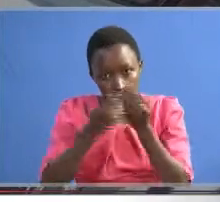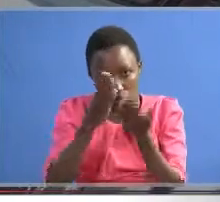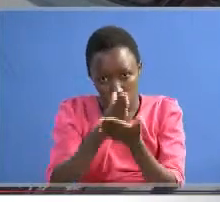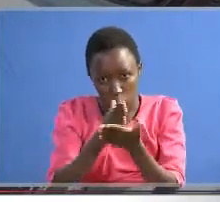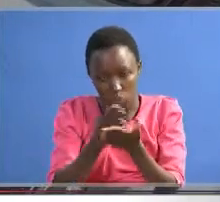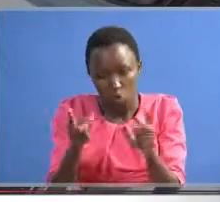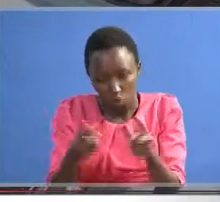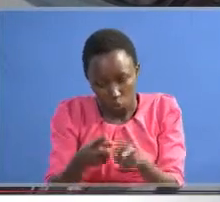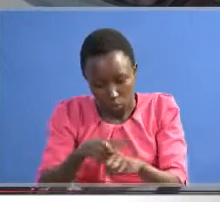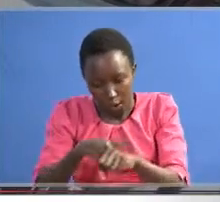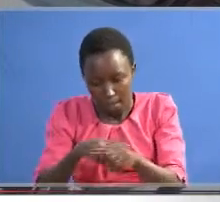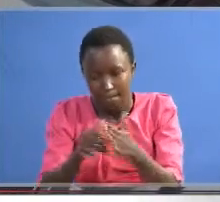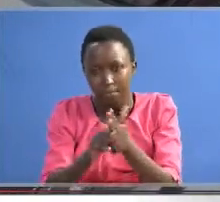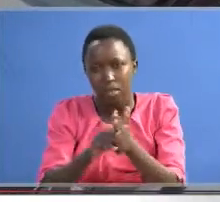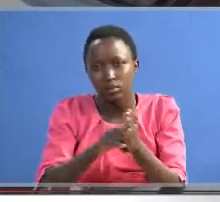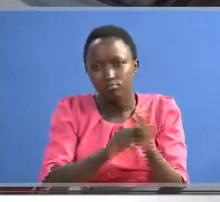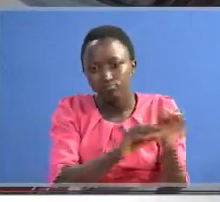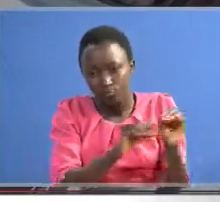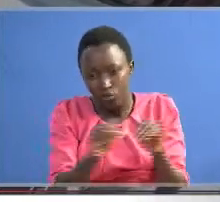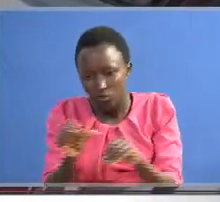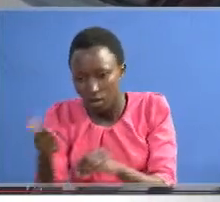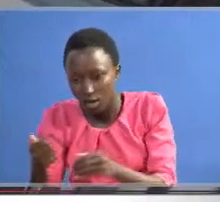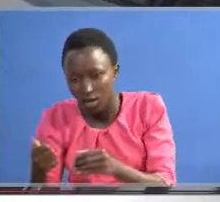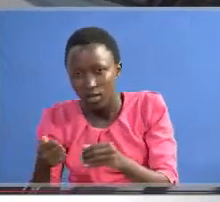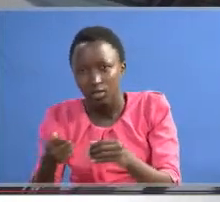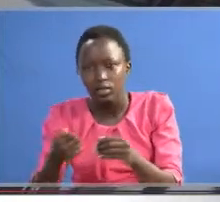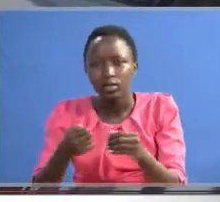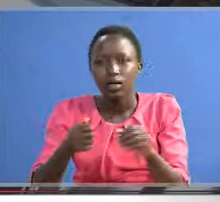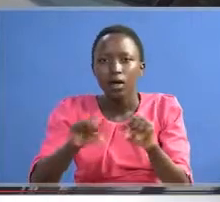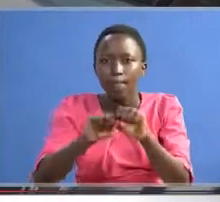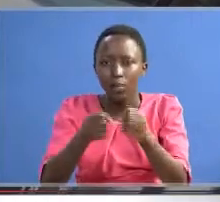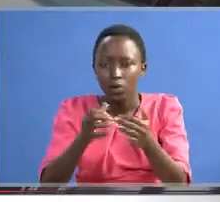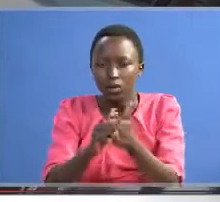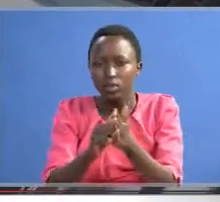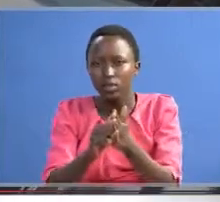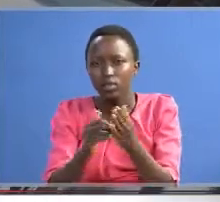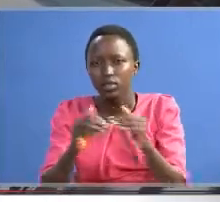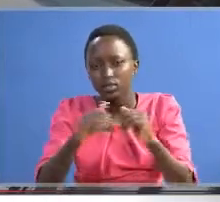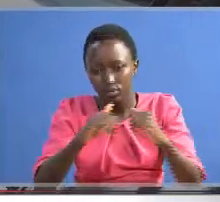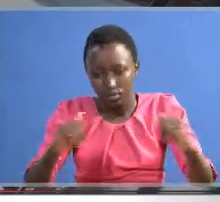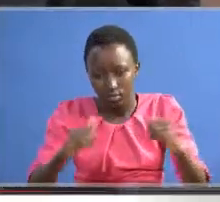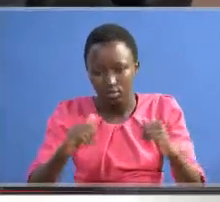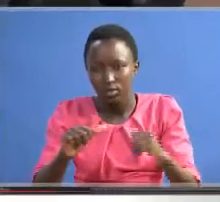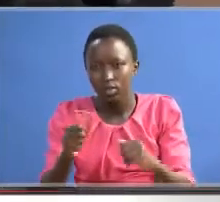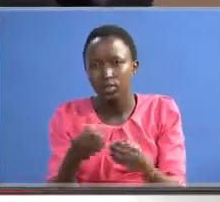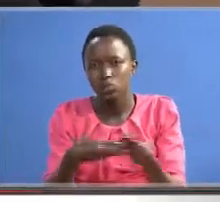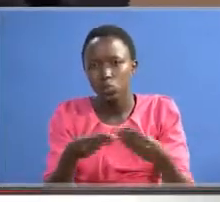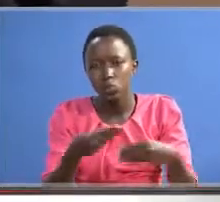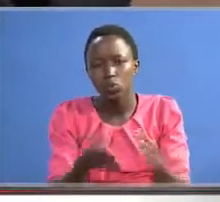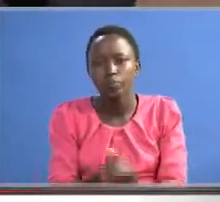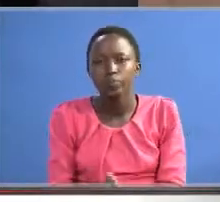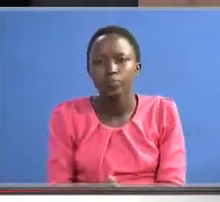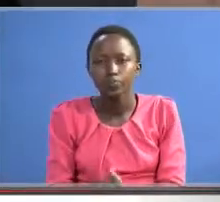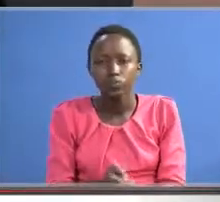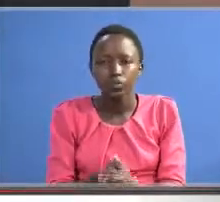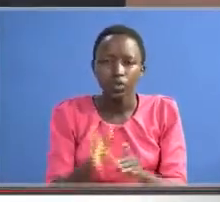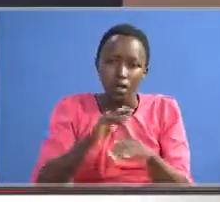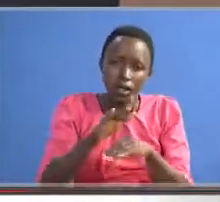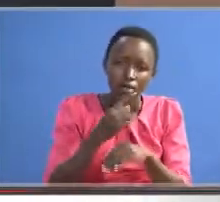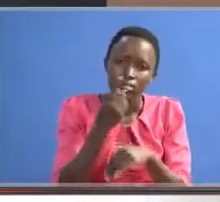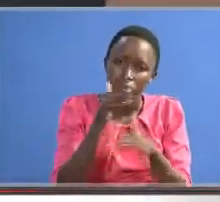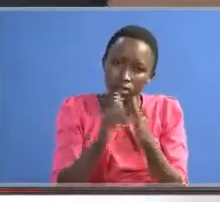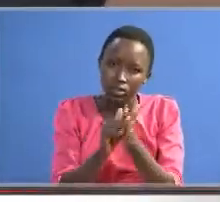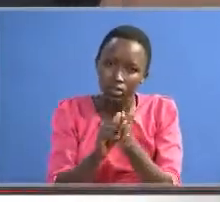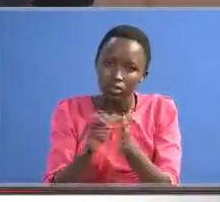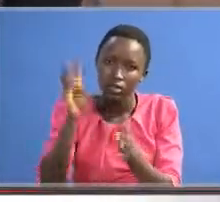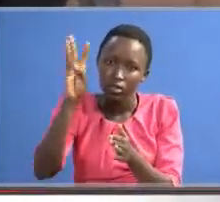short while, they are taken into some garages and they are dismembered and they are sold in formal parts. As I had earlier mentioned, the